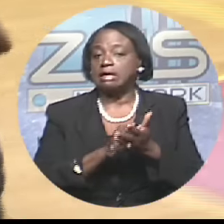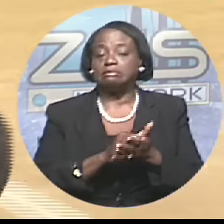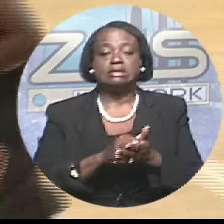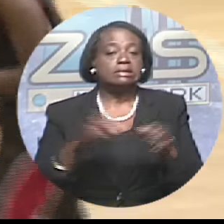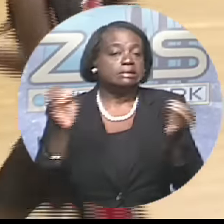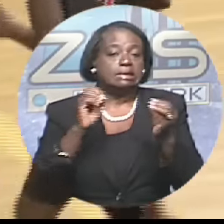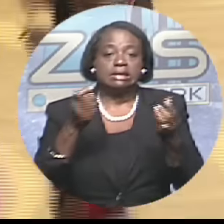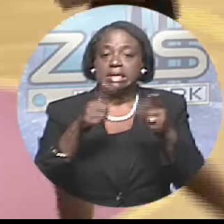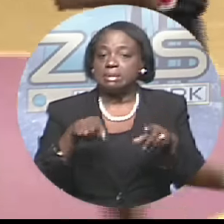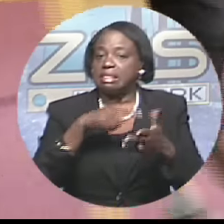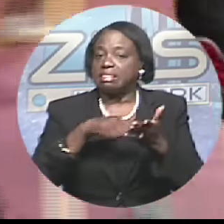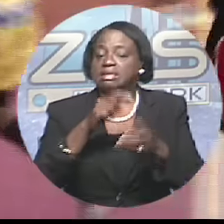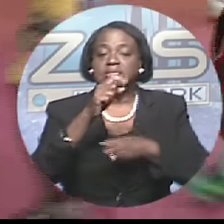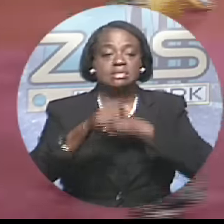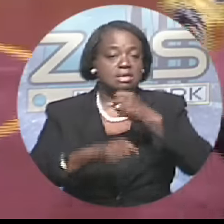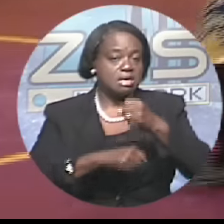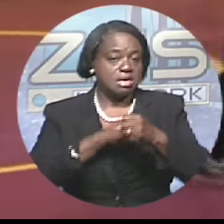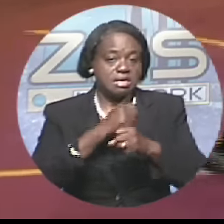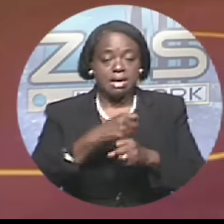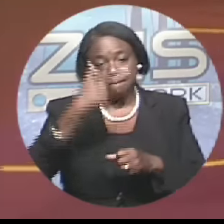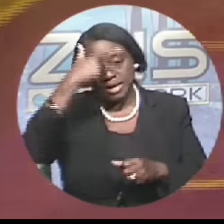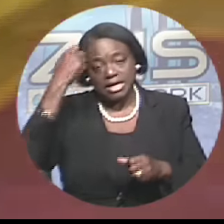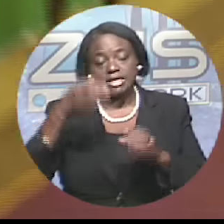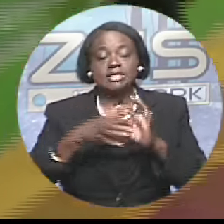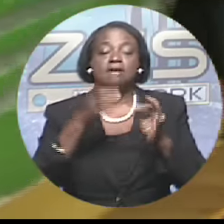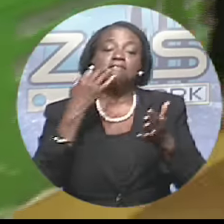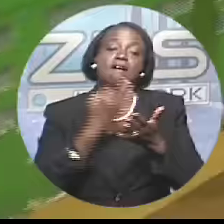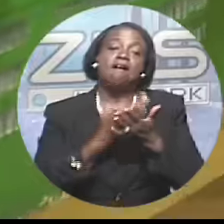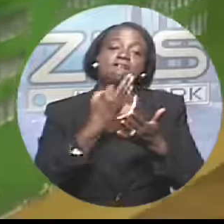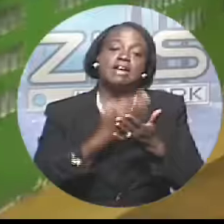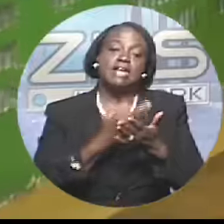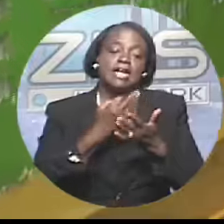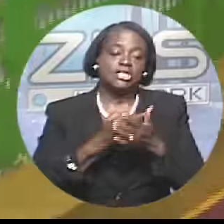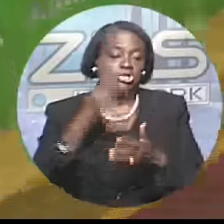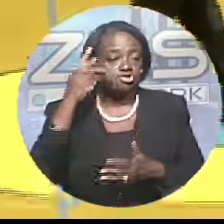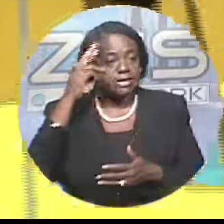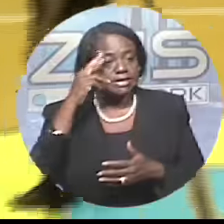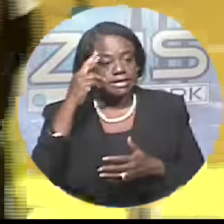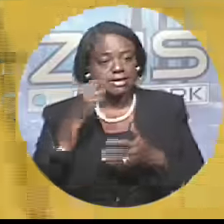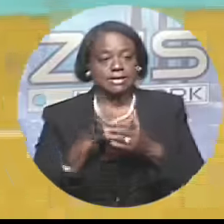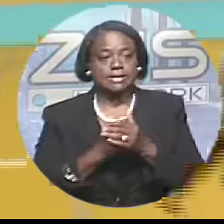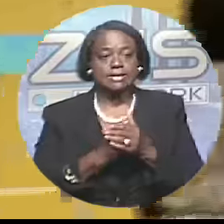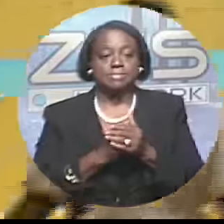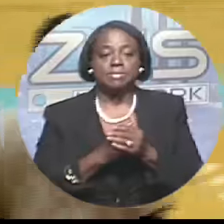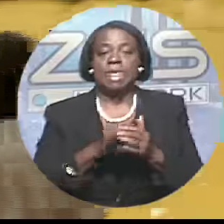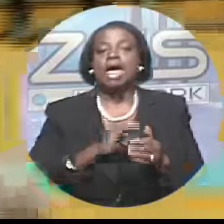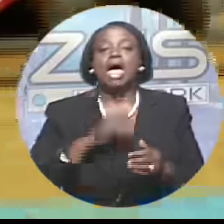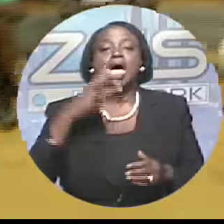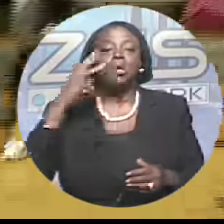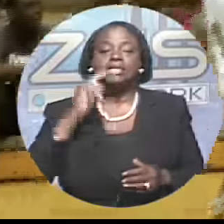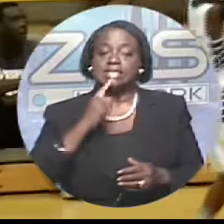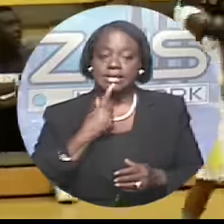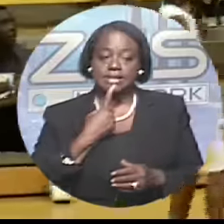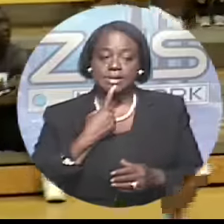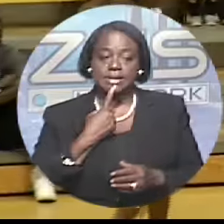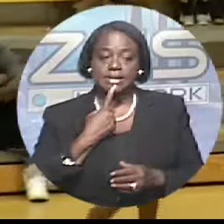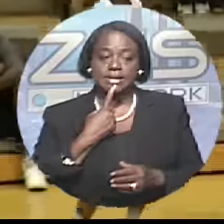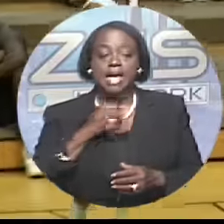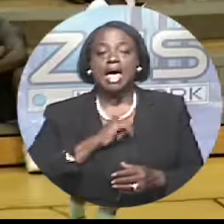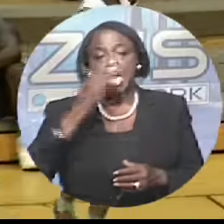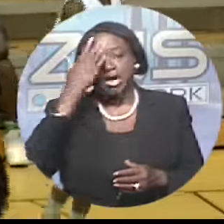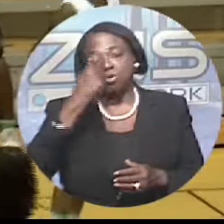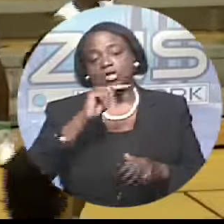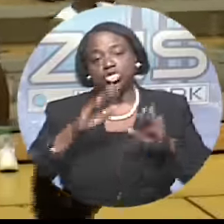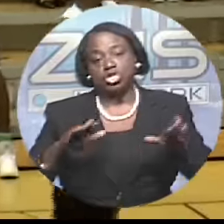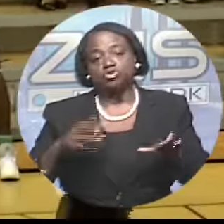year for financial reasons. But I'm not sure of the real reason, but... You know, I was disappointed, but, you know, and I know the kids